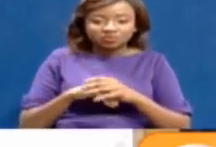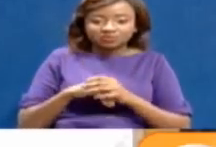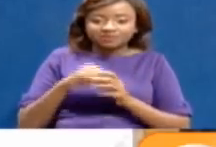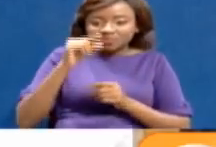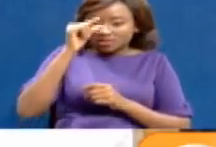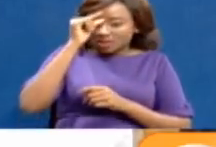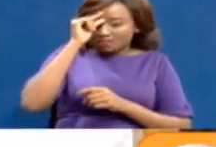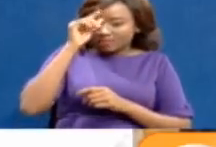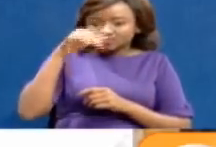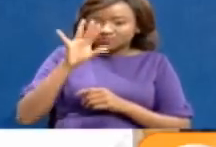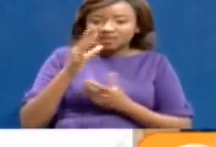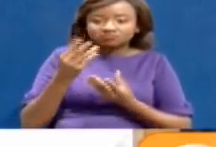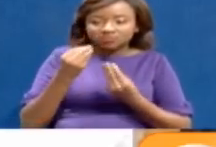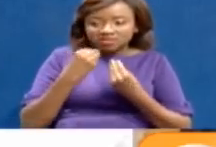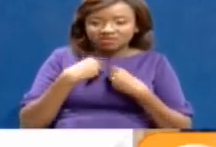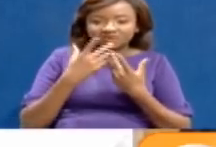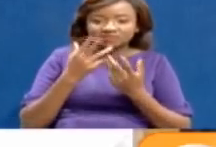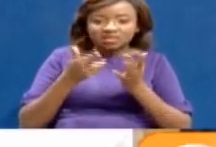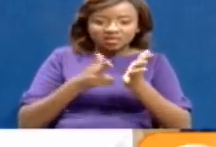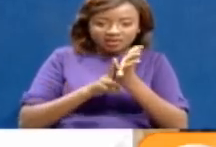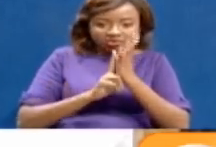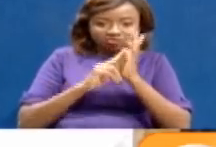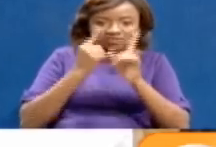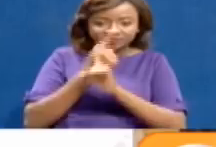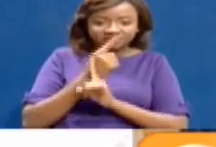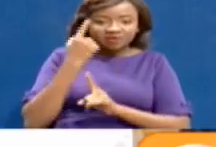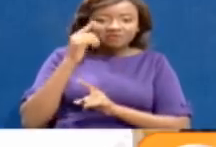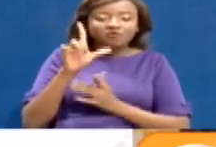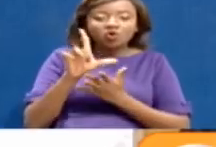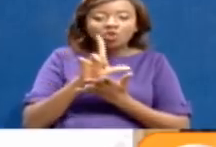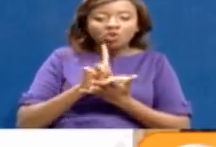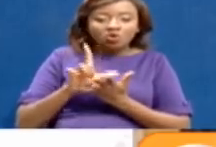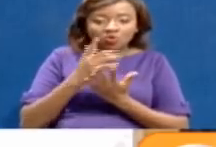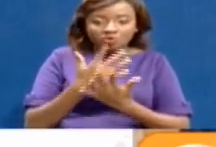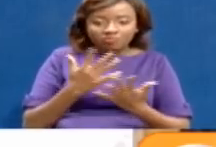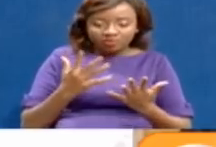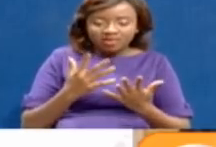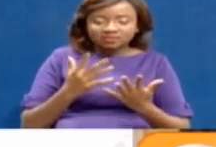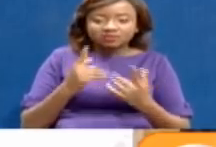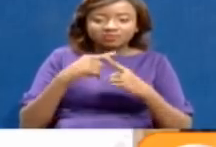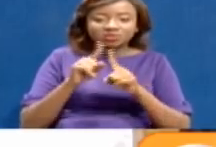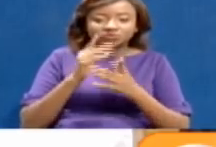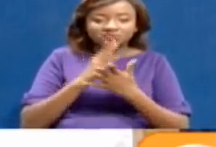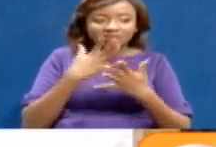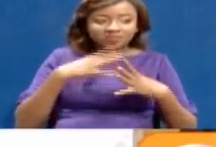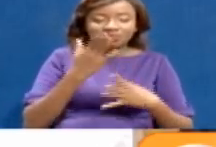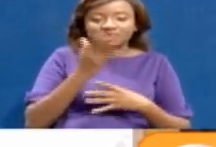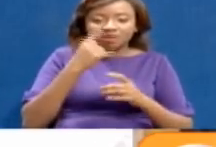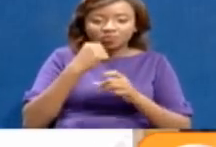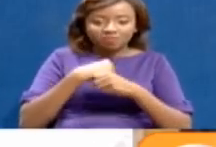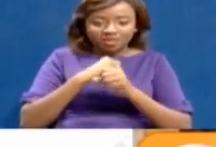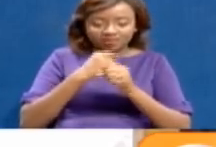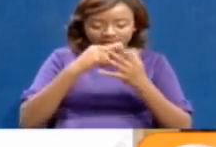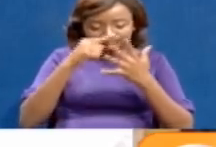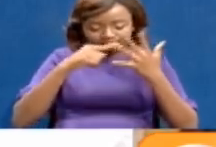given preferential procurement for local products, and therefore, and even for some of those who are already producing some of these products